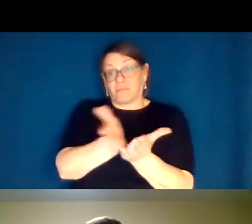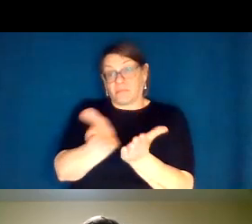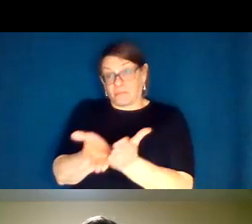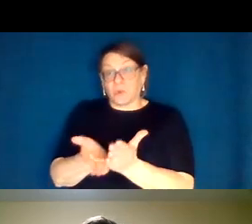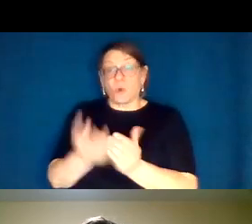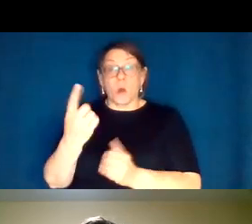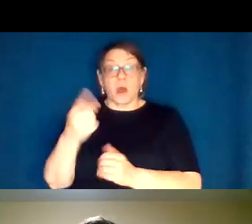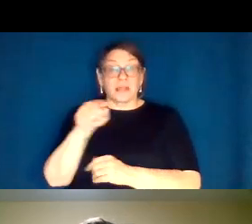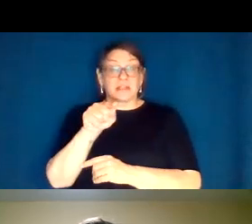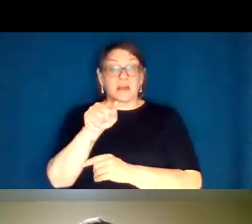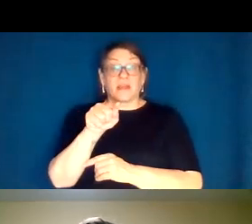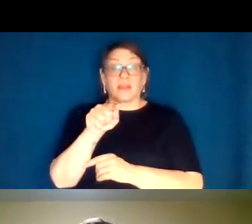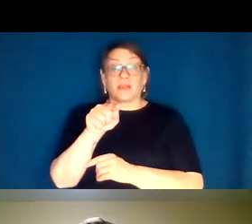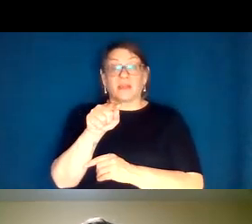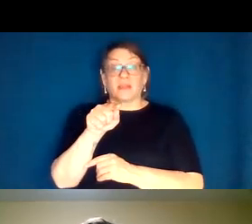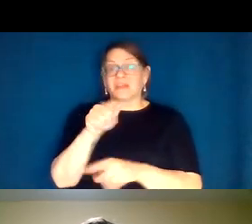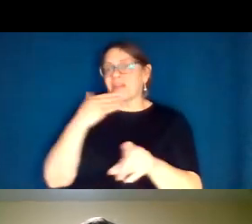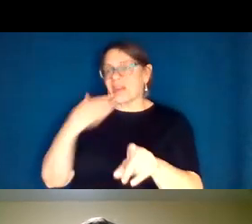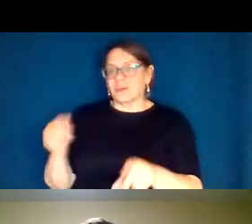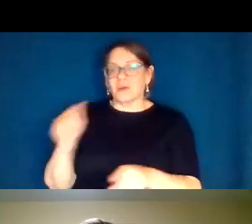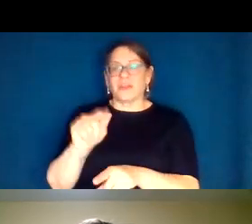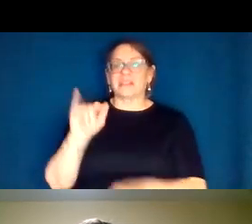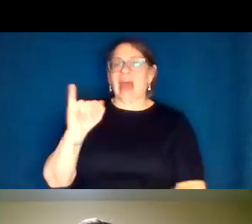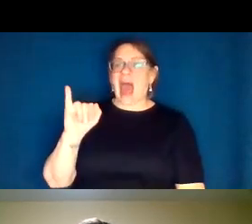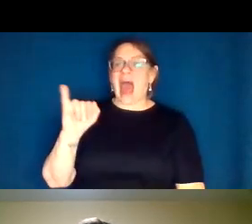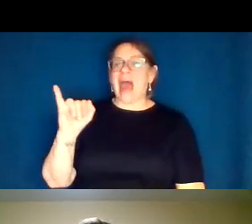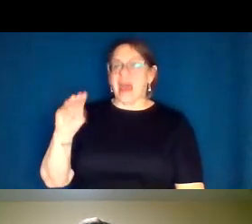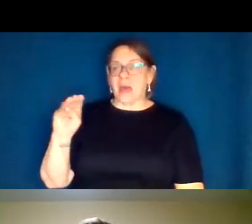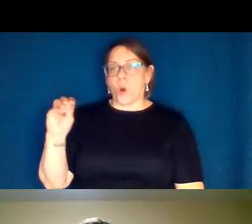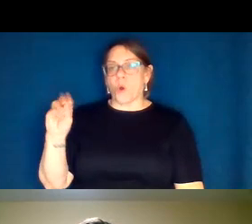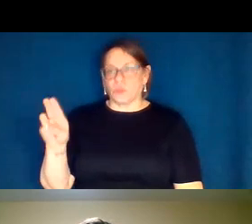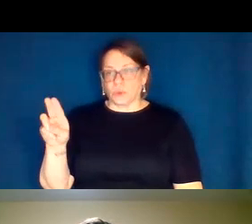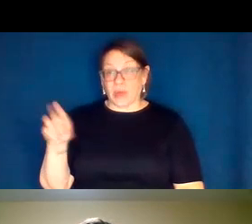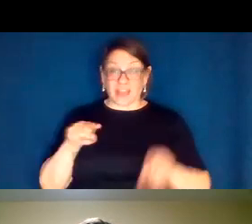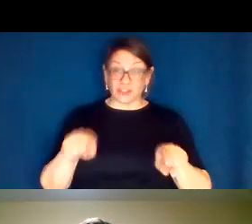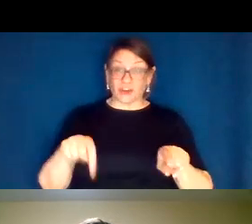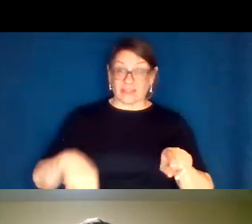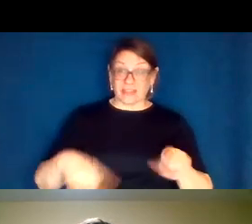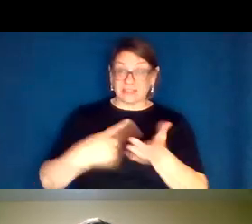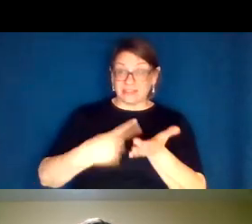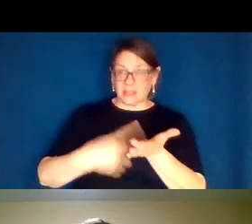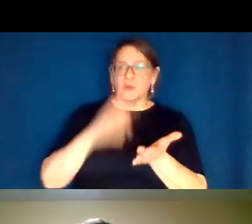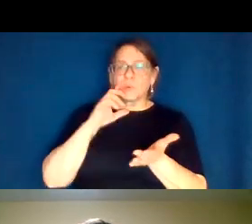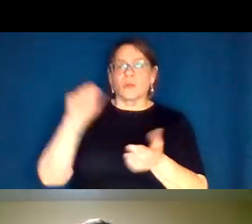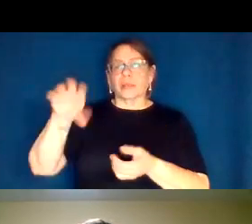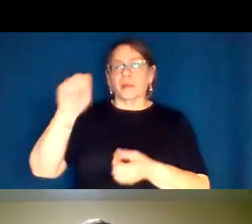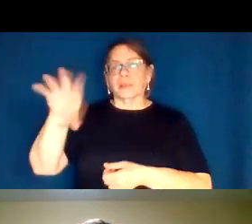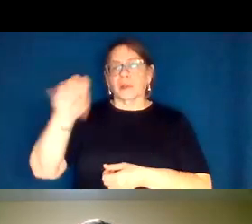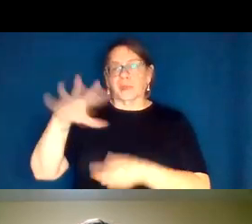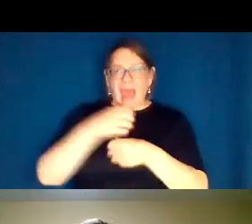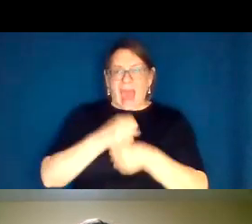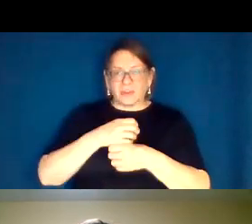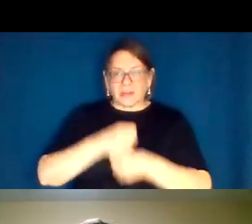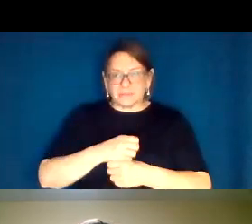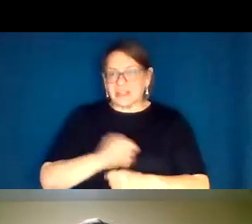of them is the, thank you, that IMOU. And throughout this conversation, we're gonna throw a lot of acronyms out there. Please stop us at